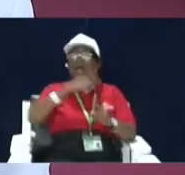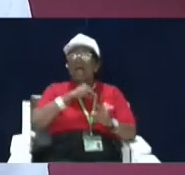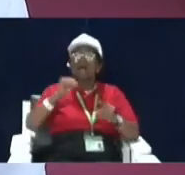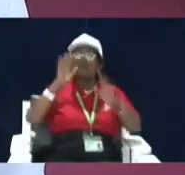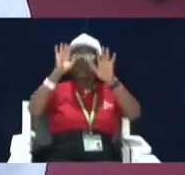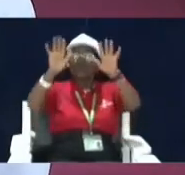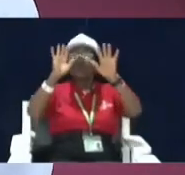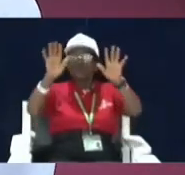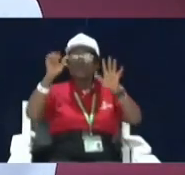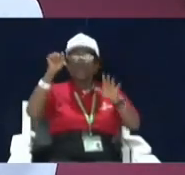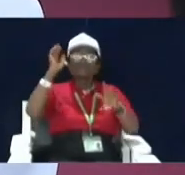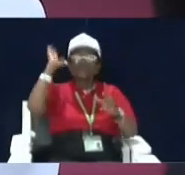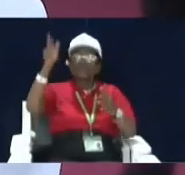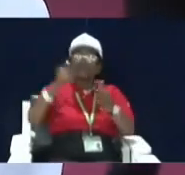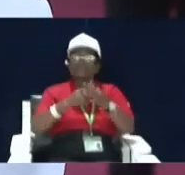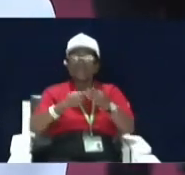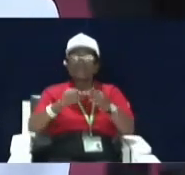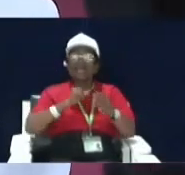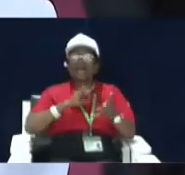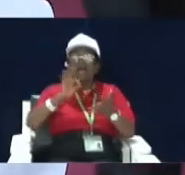1.